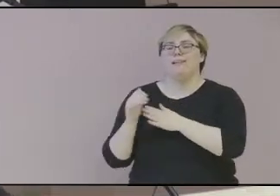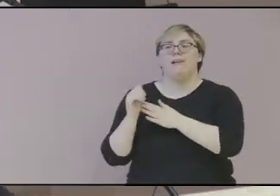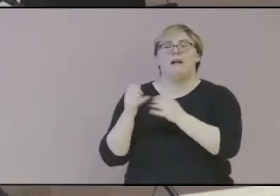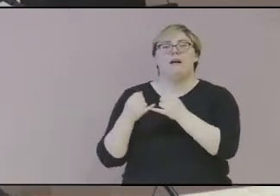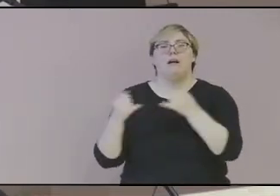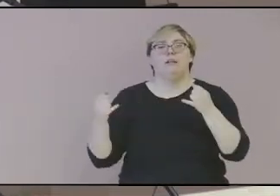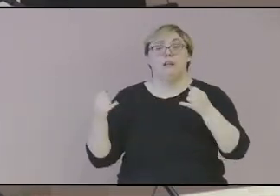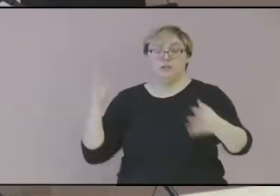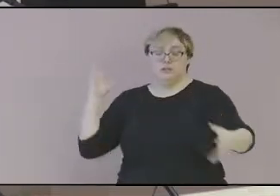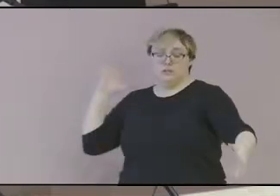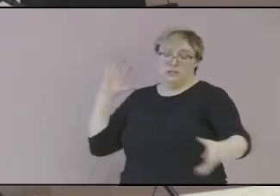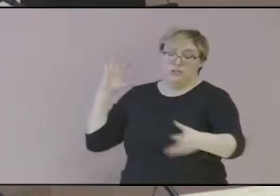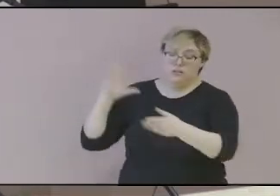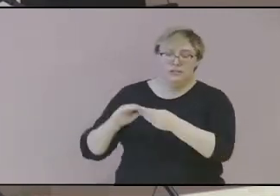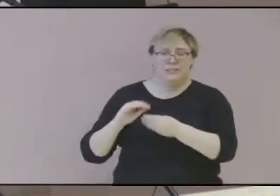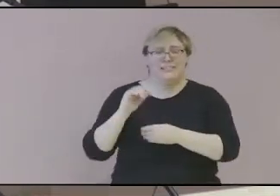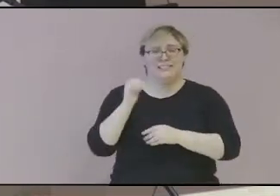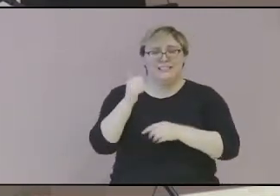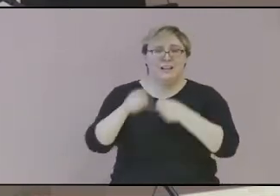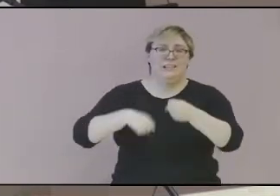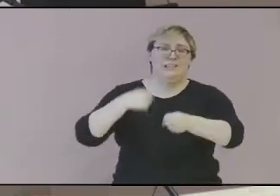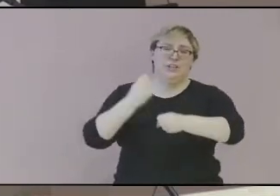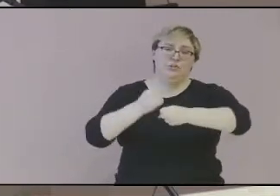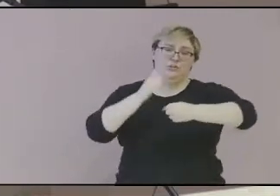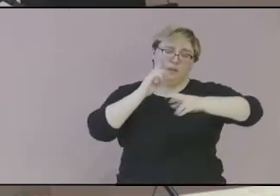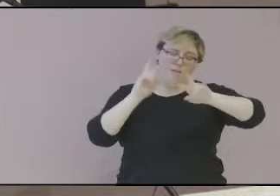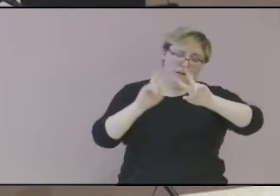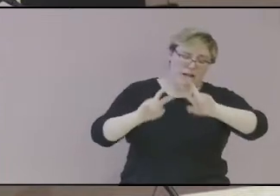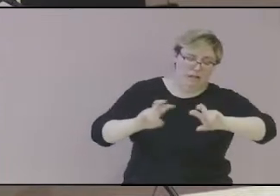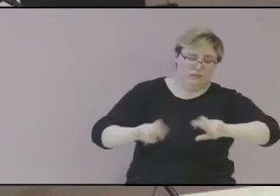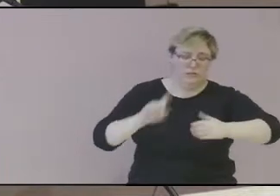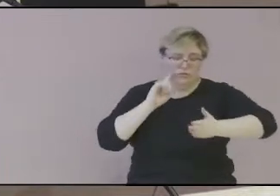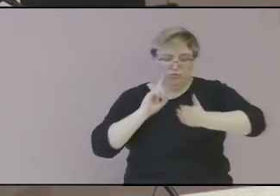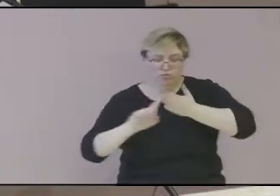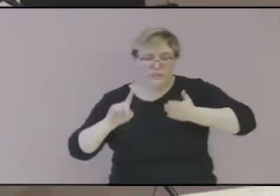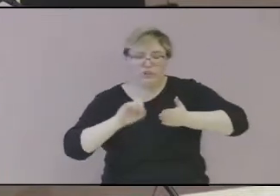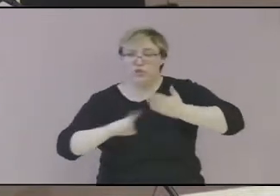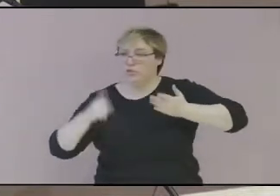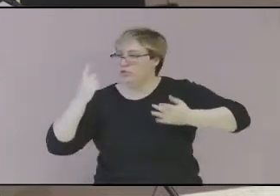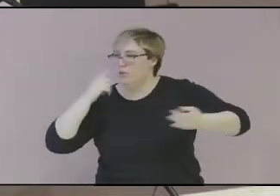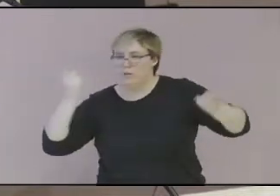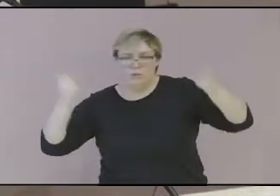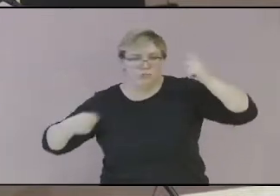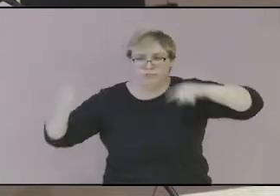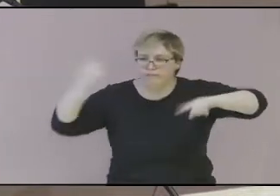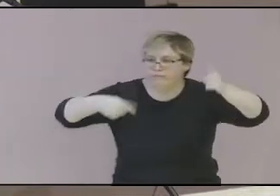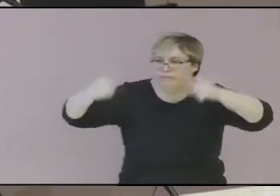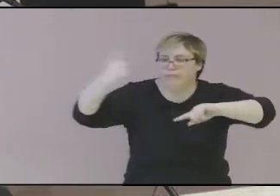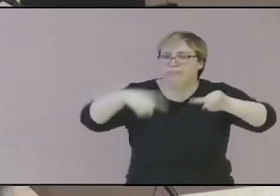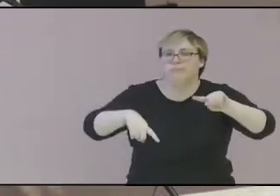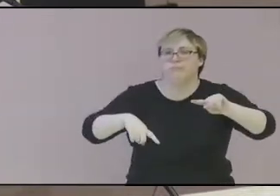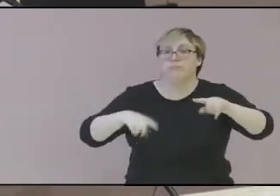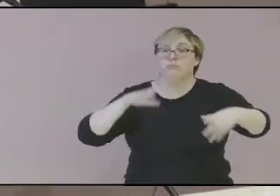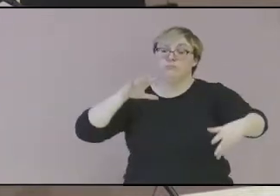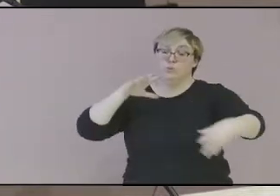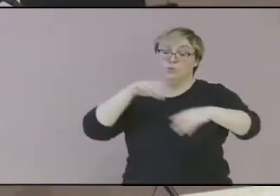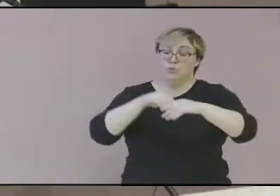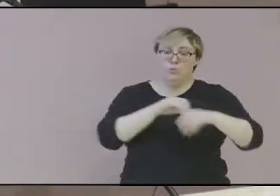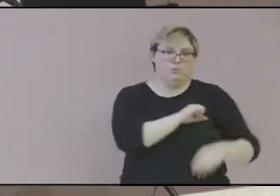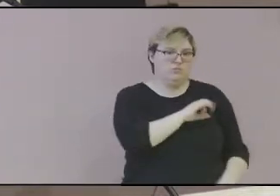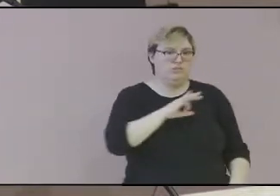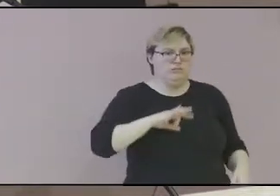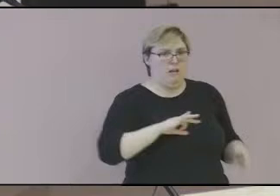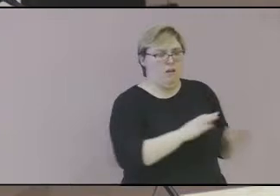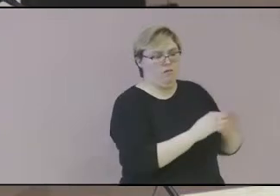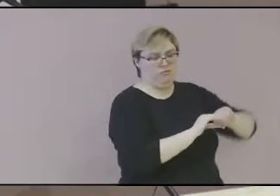almost 10 years of analysis, research, and consensus building. In total, not including staff,